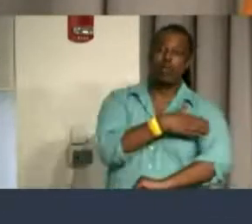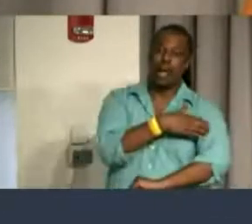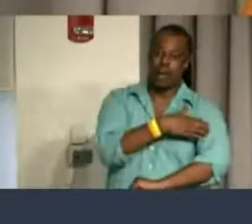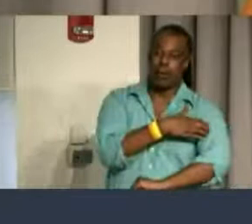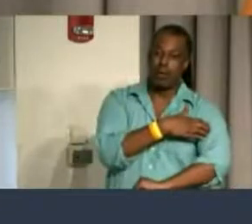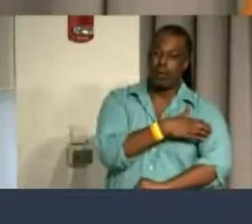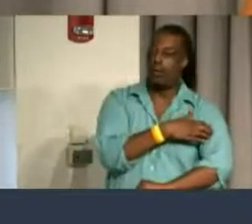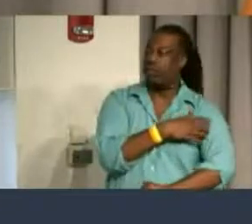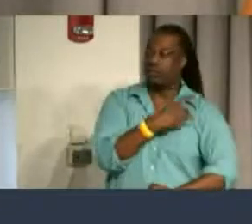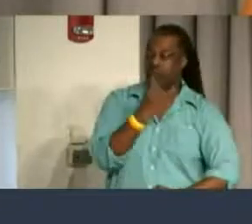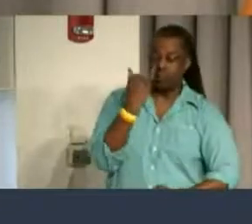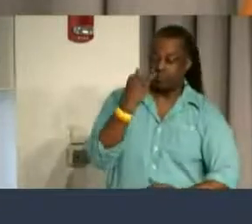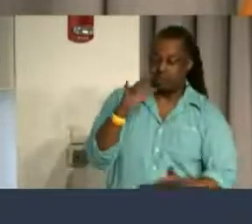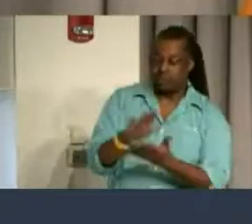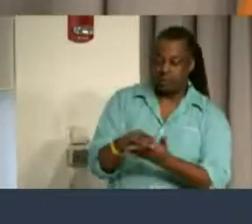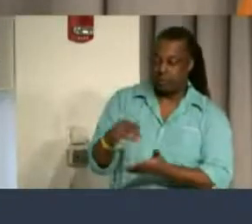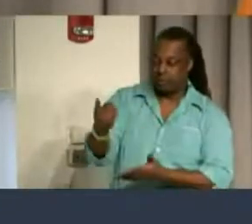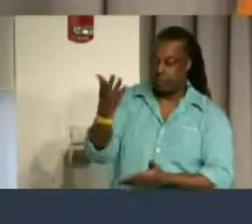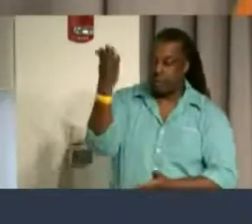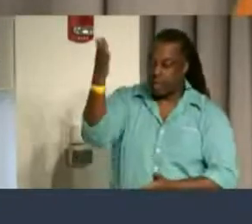God.